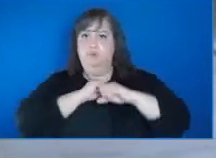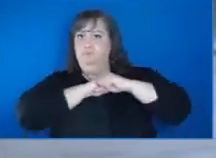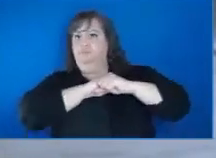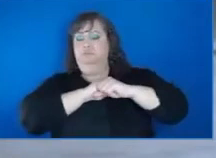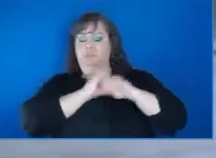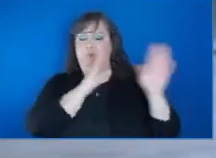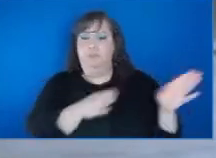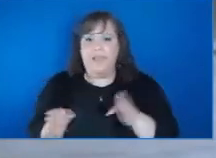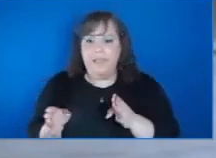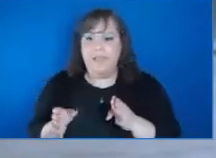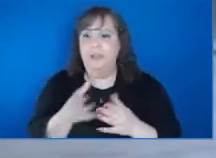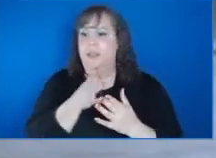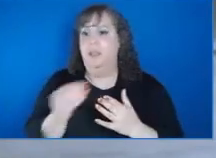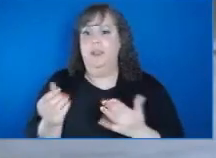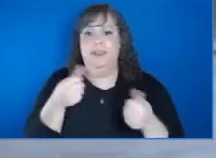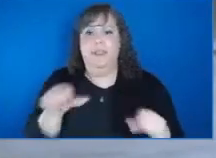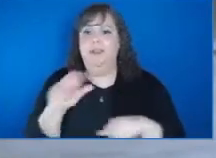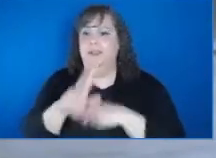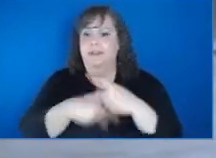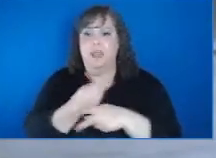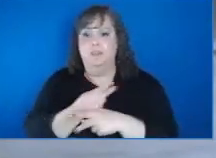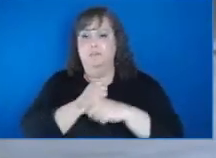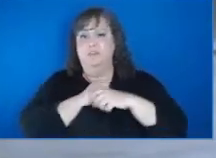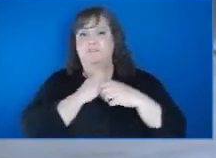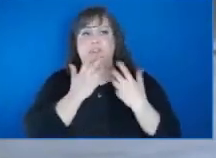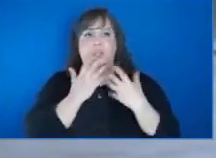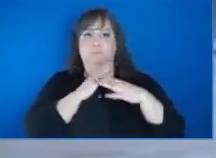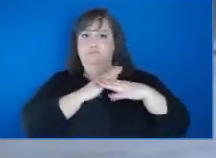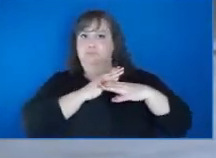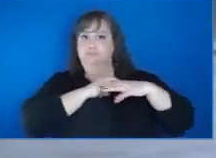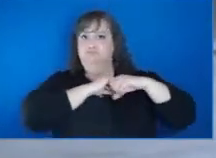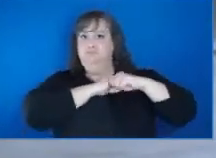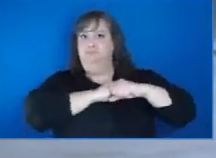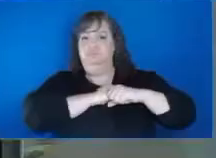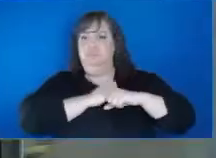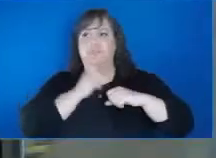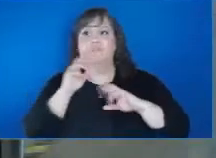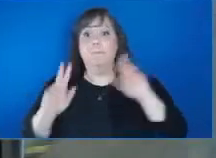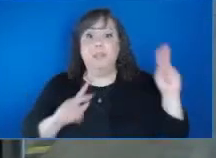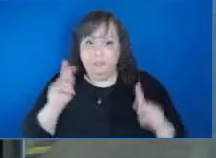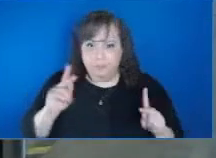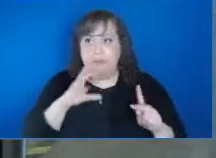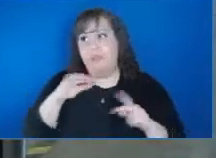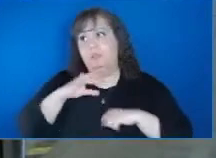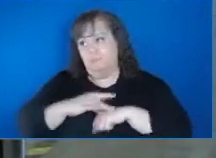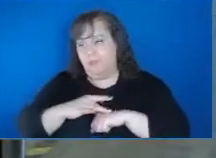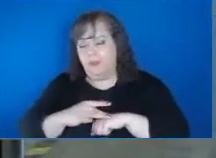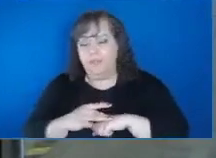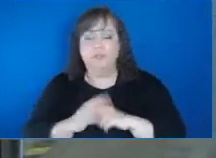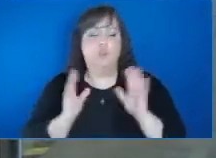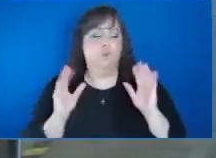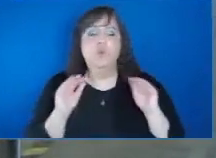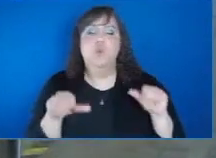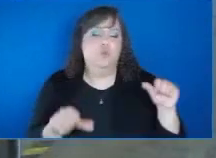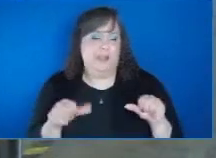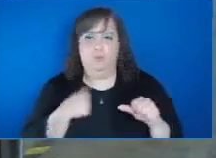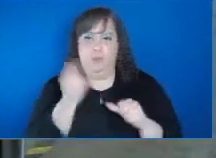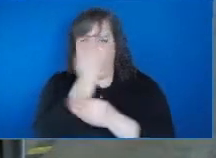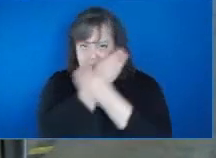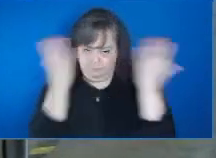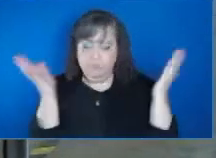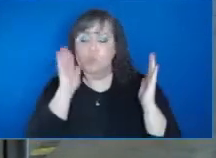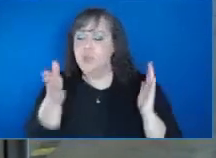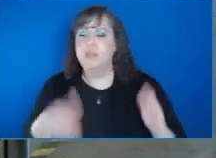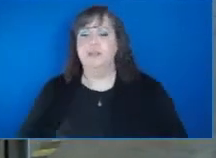also any kind of protection plans that we need for people. So there's no doubt. And also, we couldn't hide